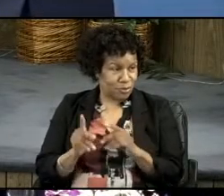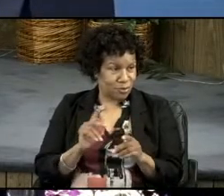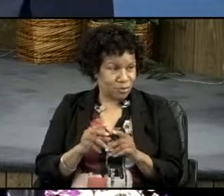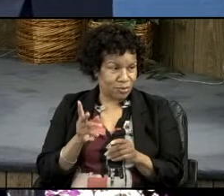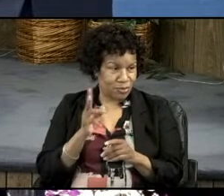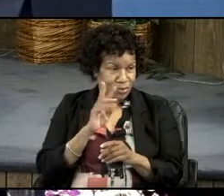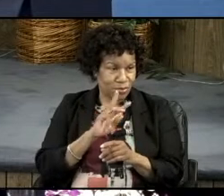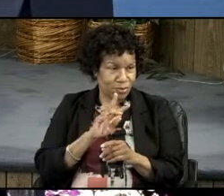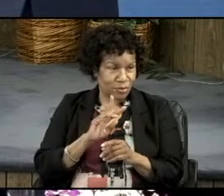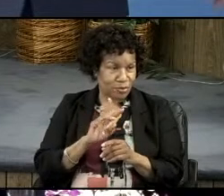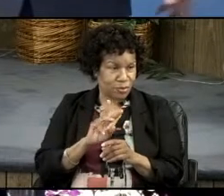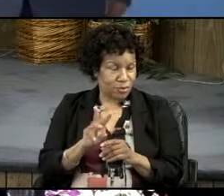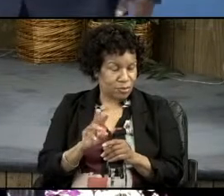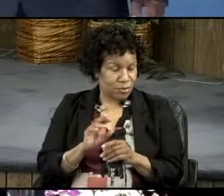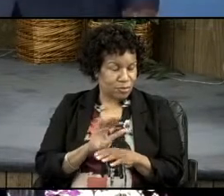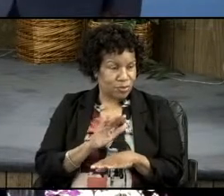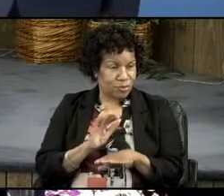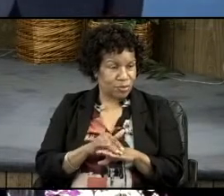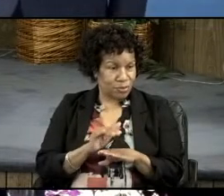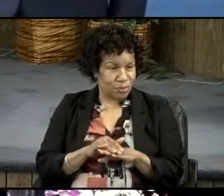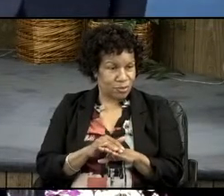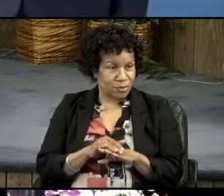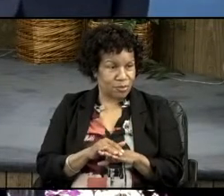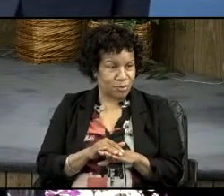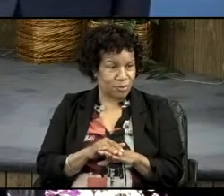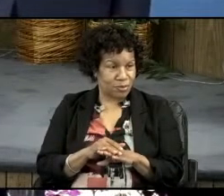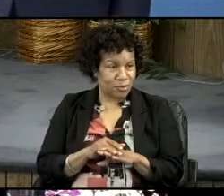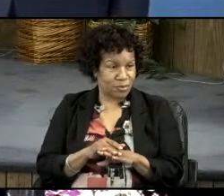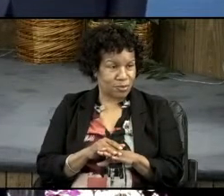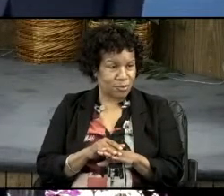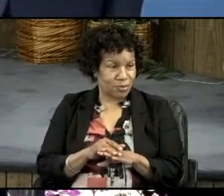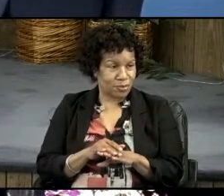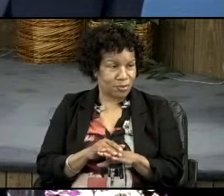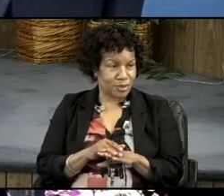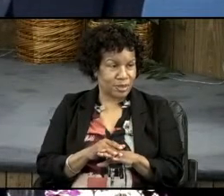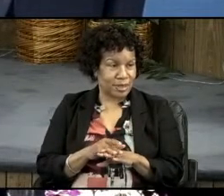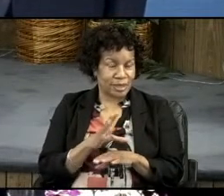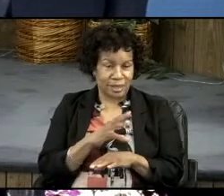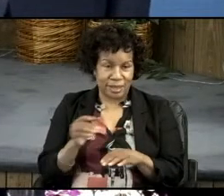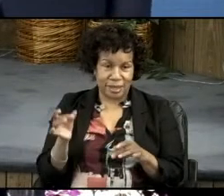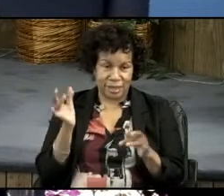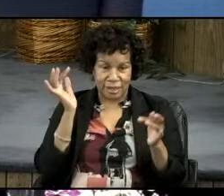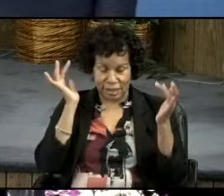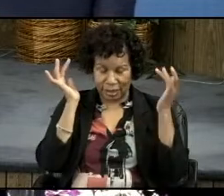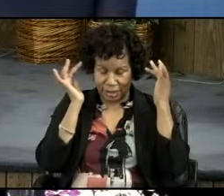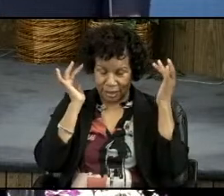Doc. I don't know what to tell you. You